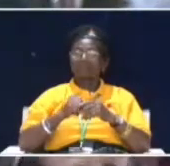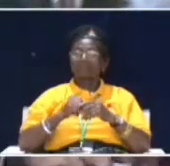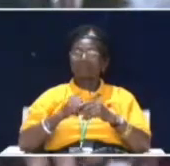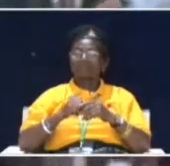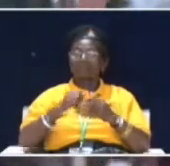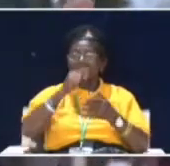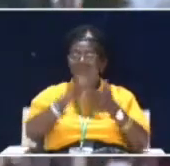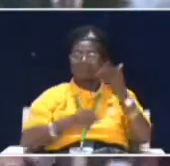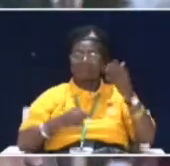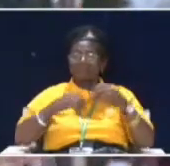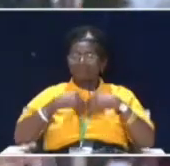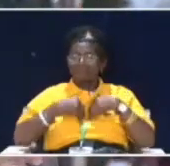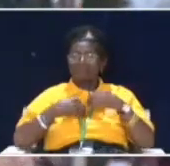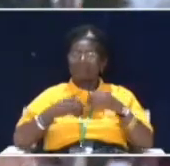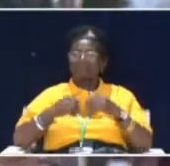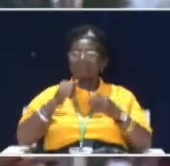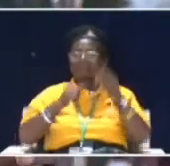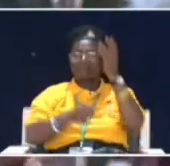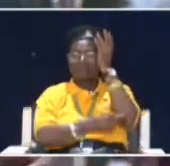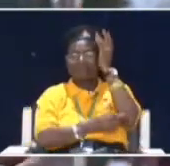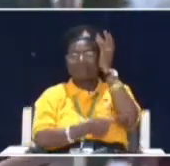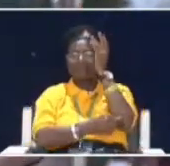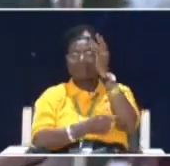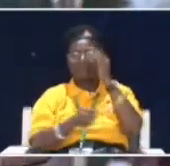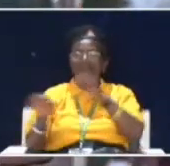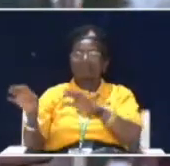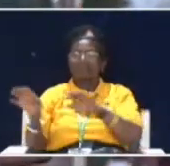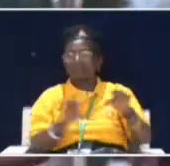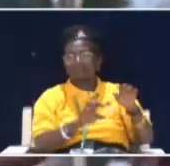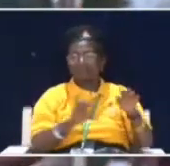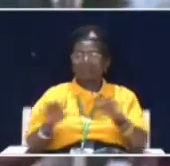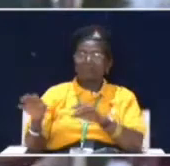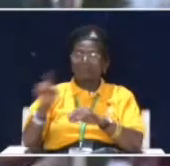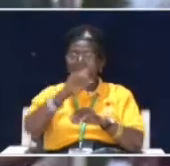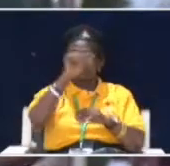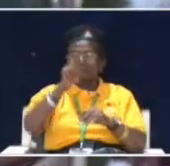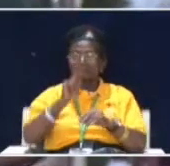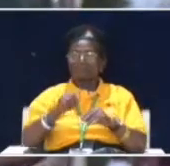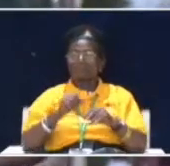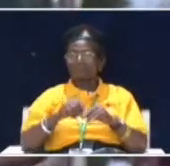What has Abraham done? Ki lo Lord ni Abraham se.